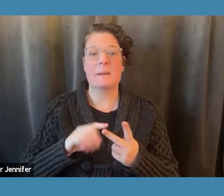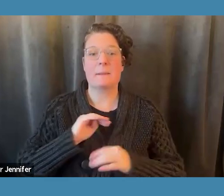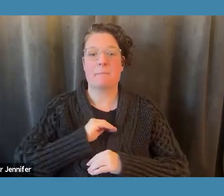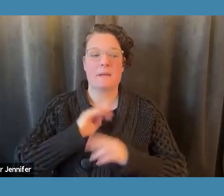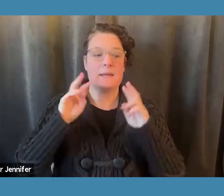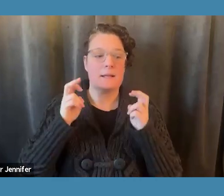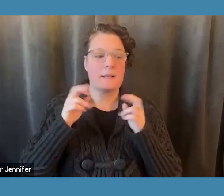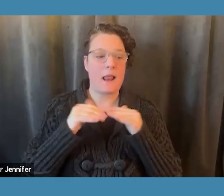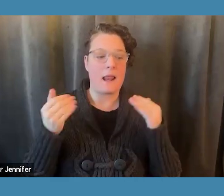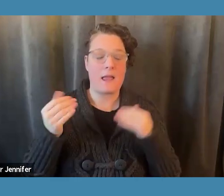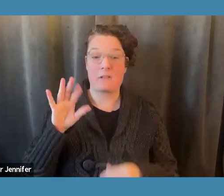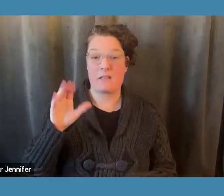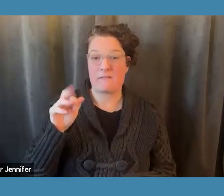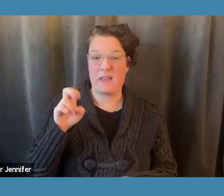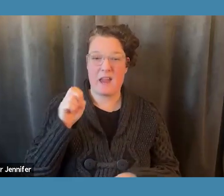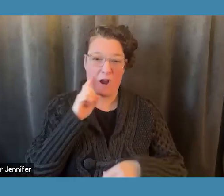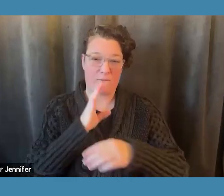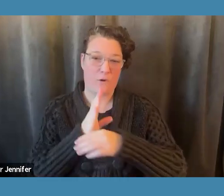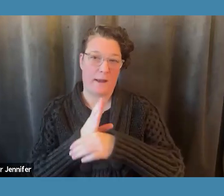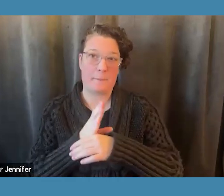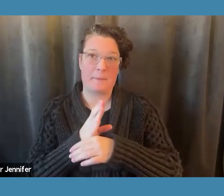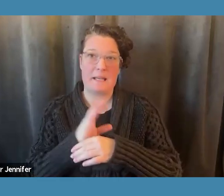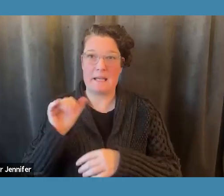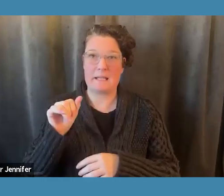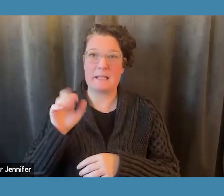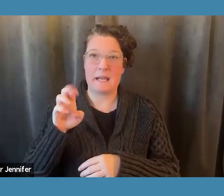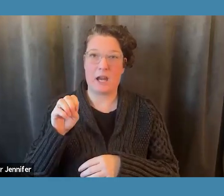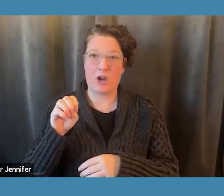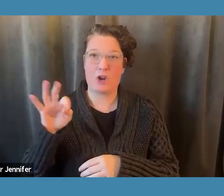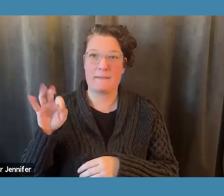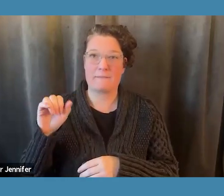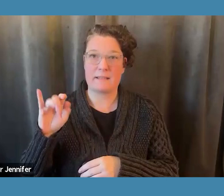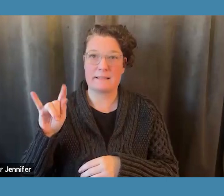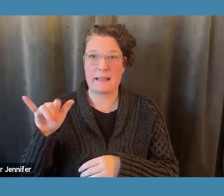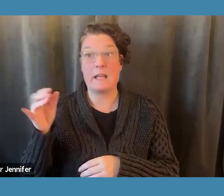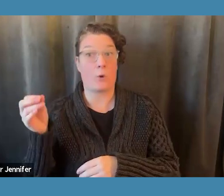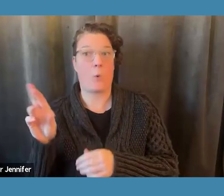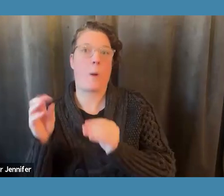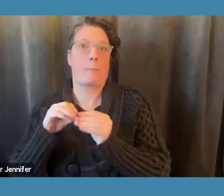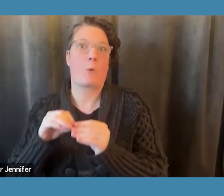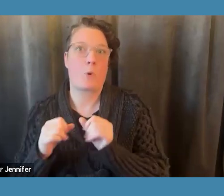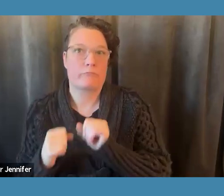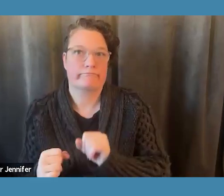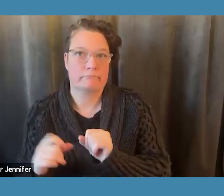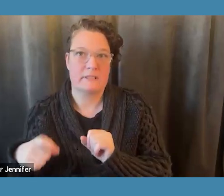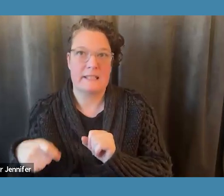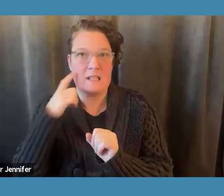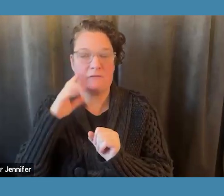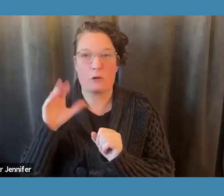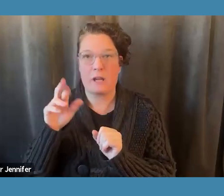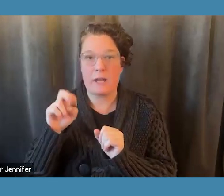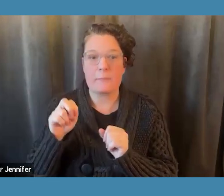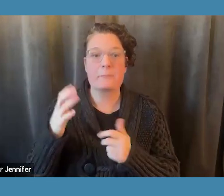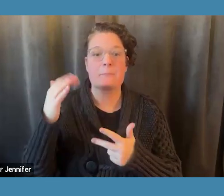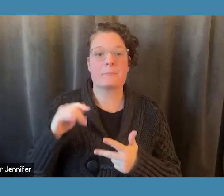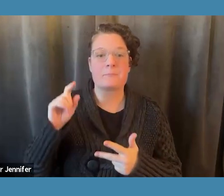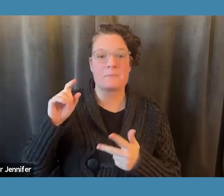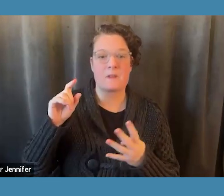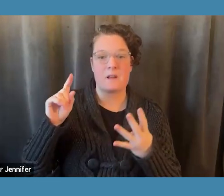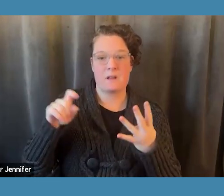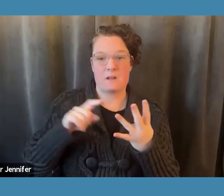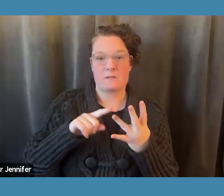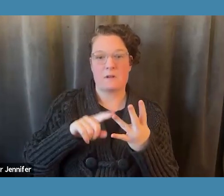an intermediate care facility. You have to be, or higher. You have to be diagnosed with 1 or more of those